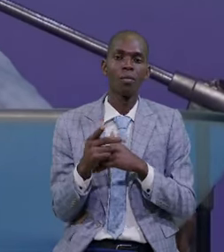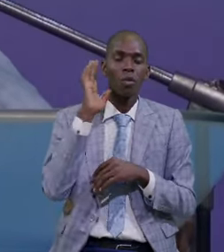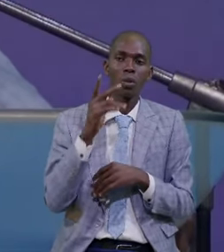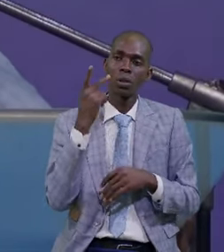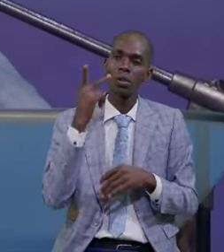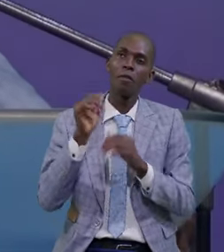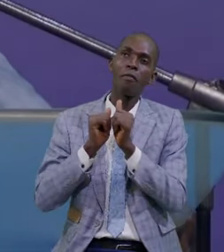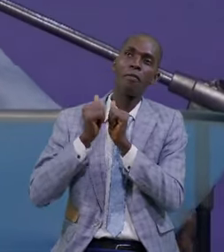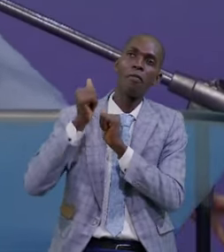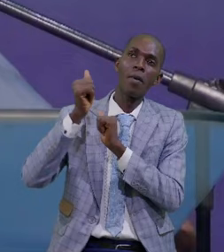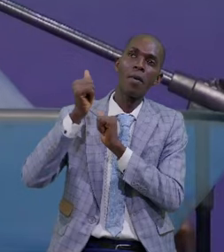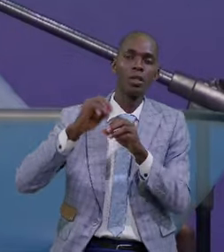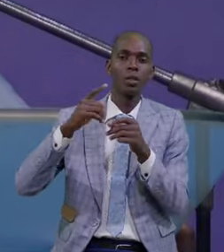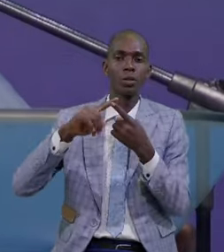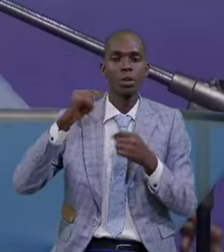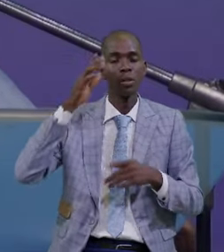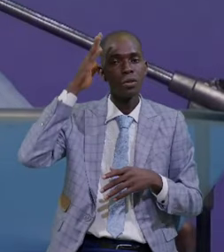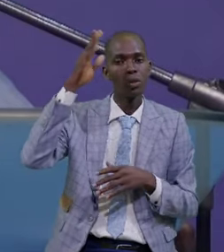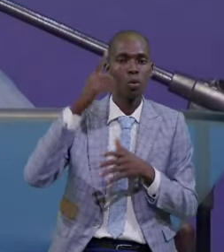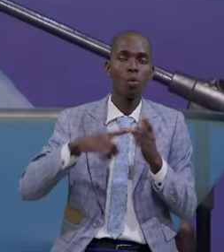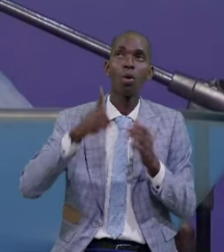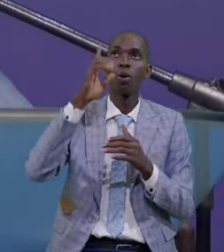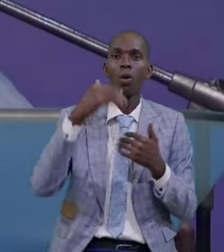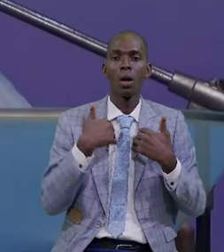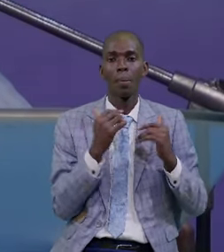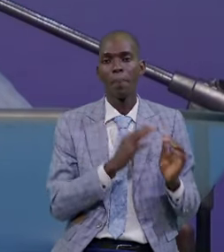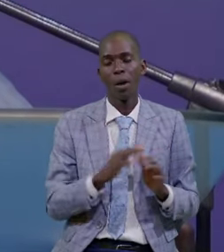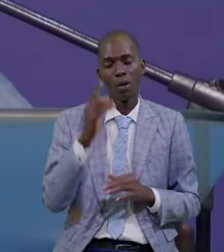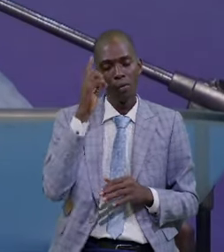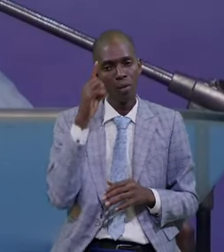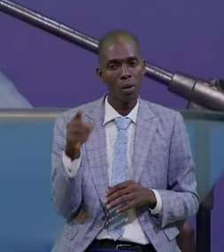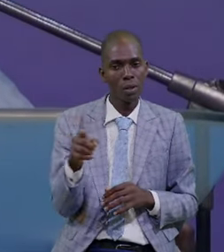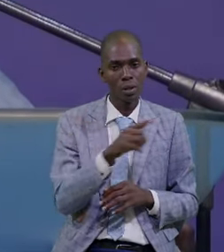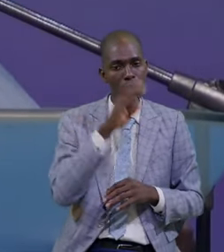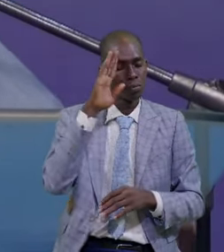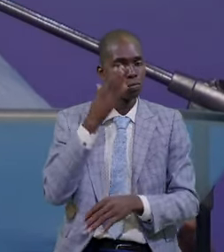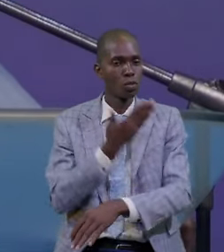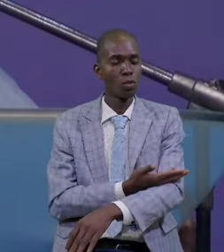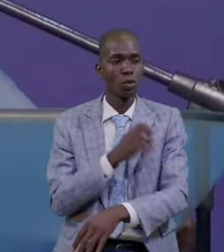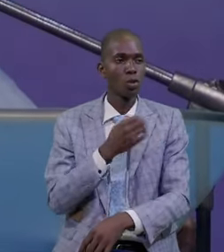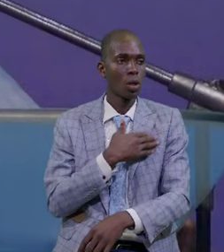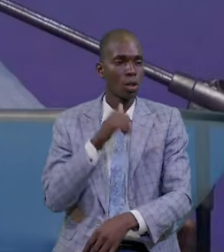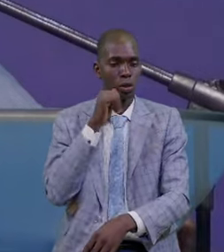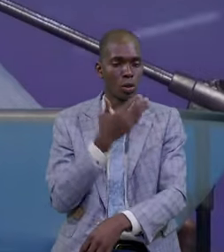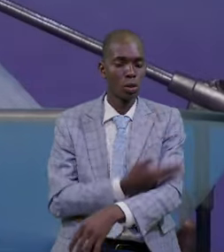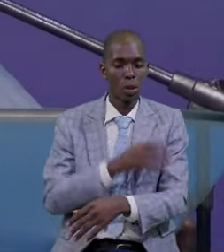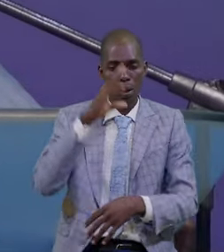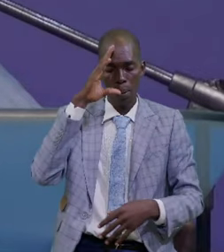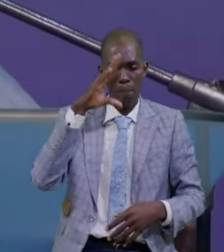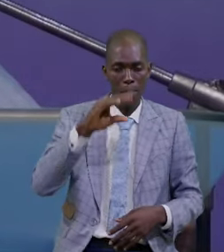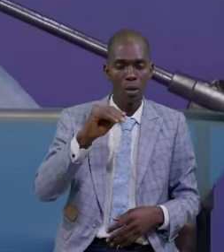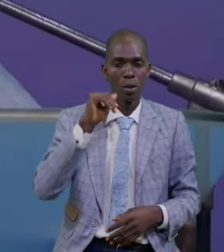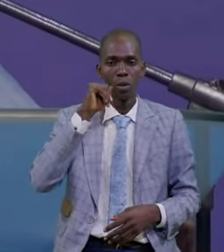future what the Lord had ordained for them, sons and daughters, men and women, young